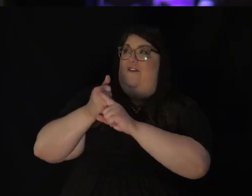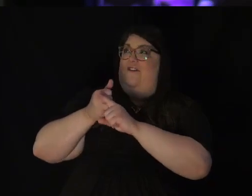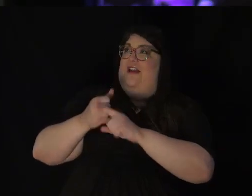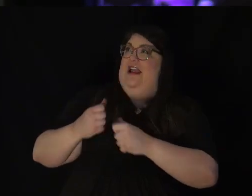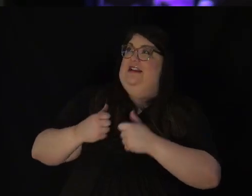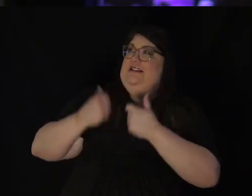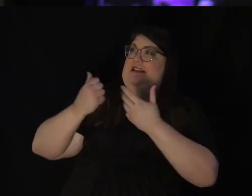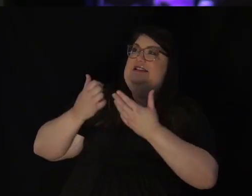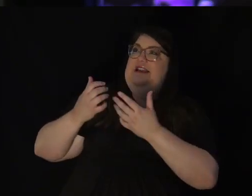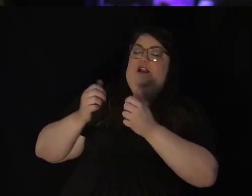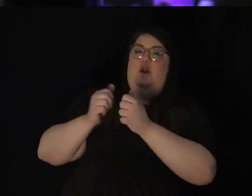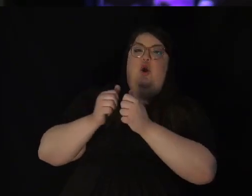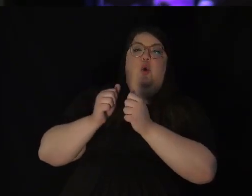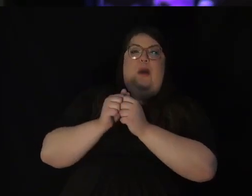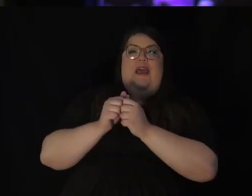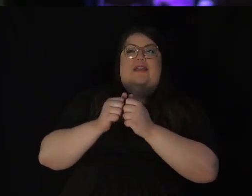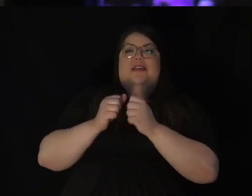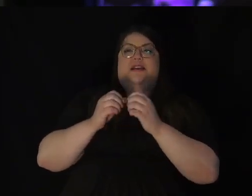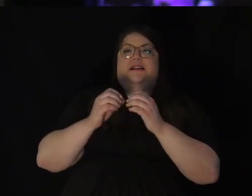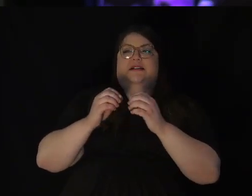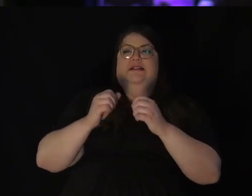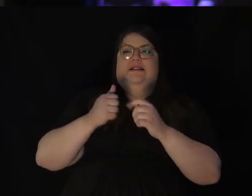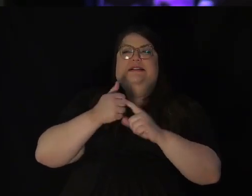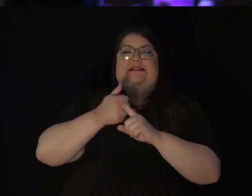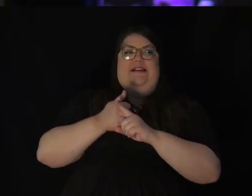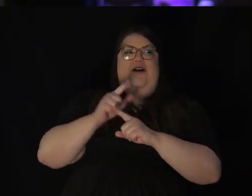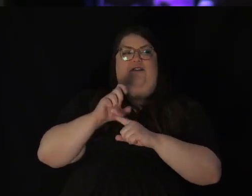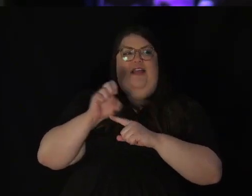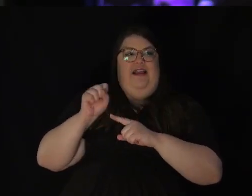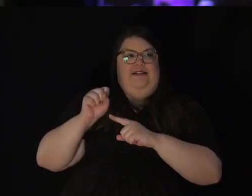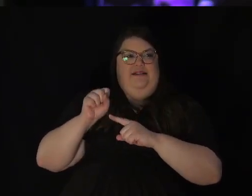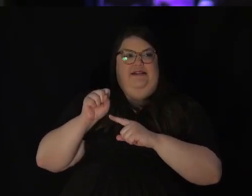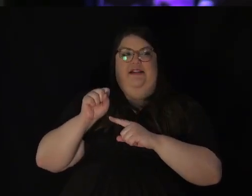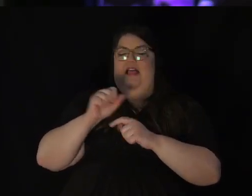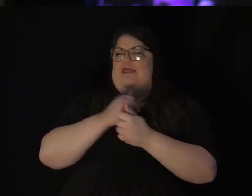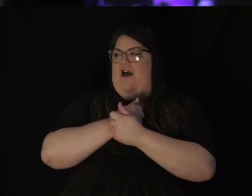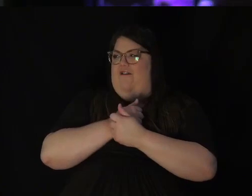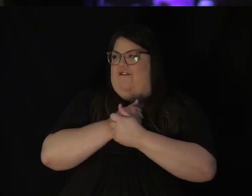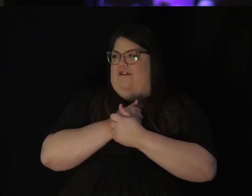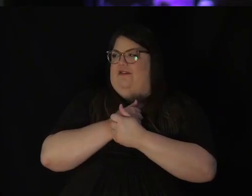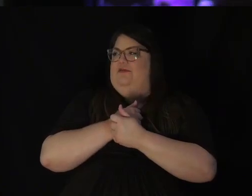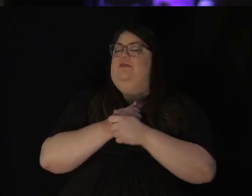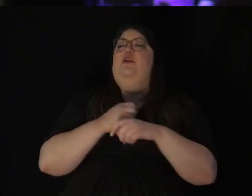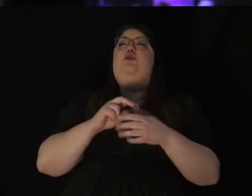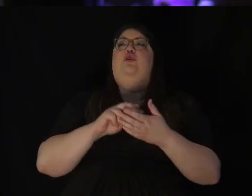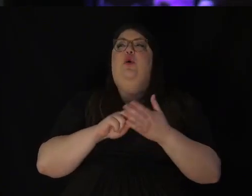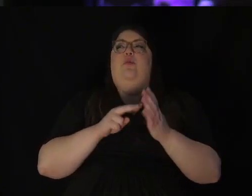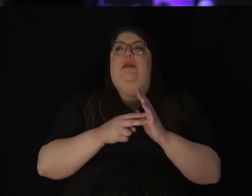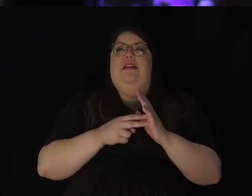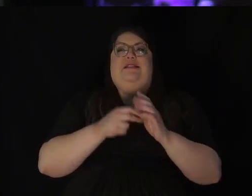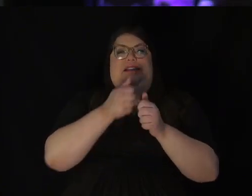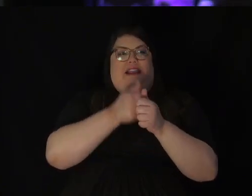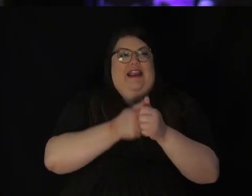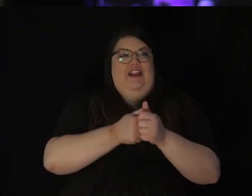of selfless love. Each one of those Hebrew letters has a different meaning, and what you hear as you